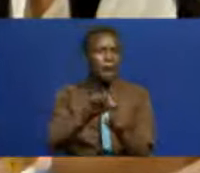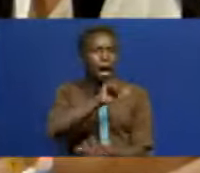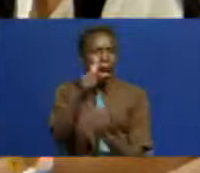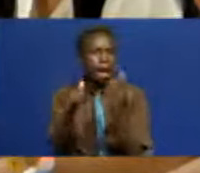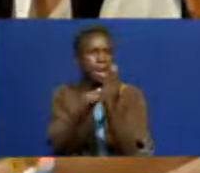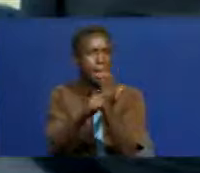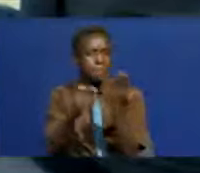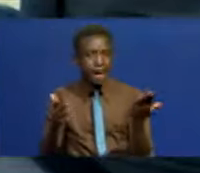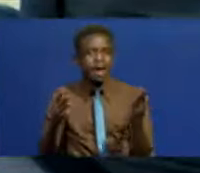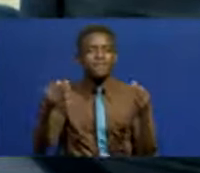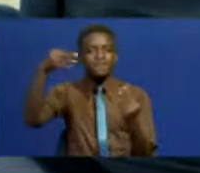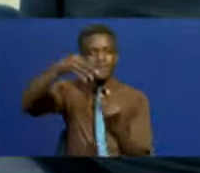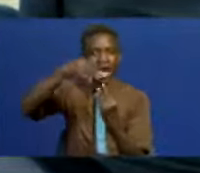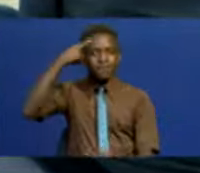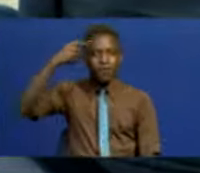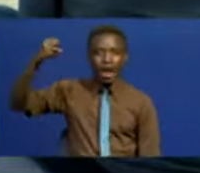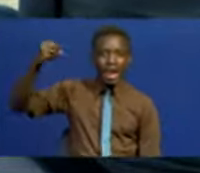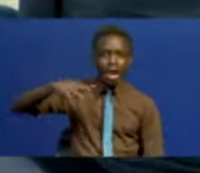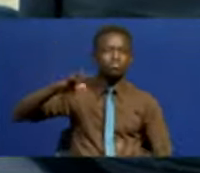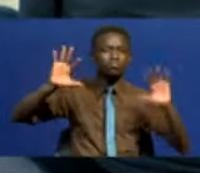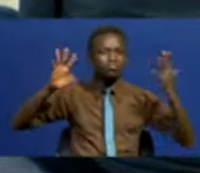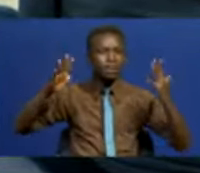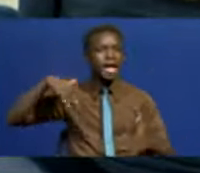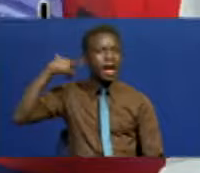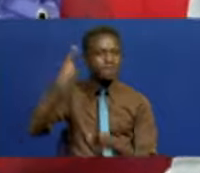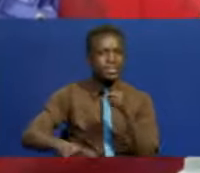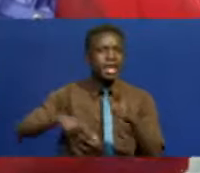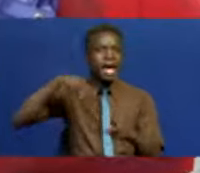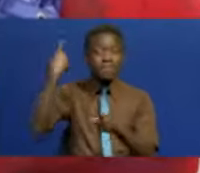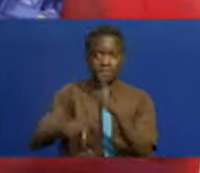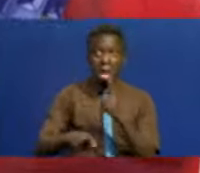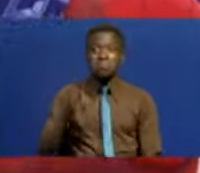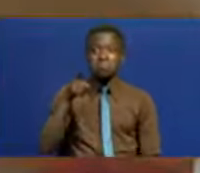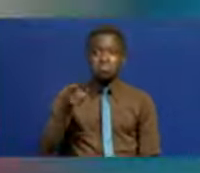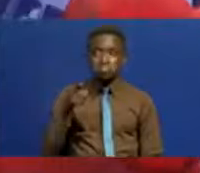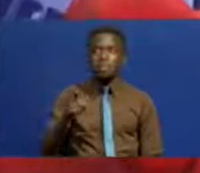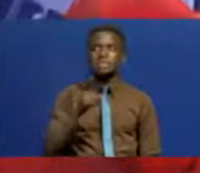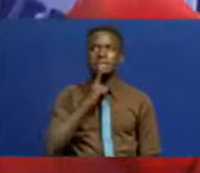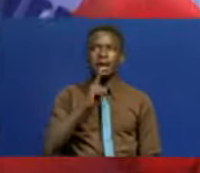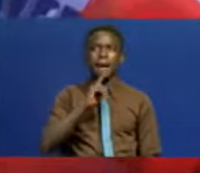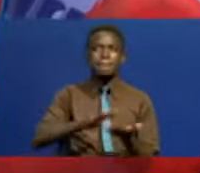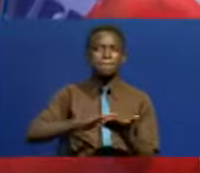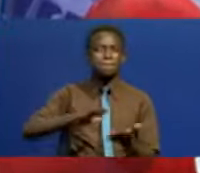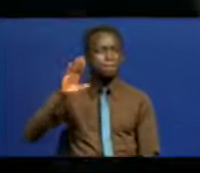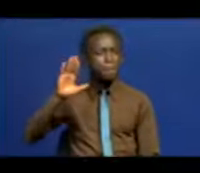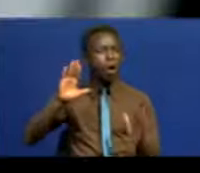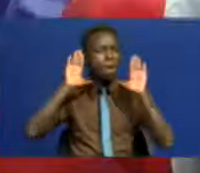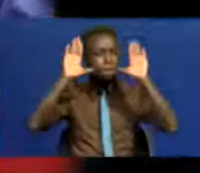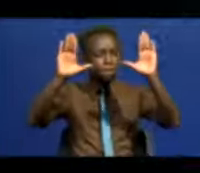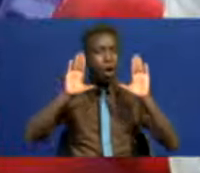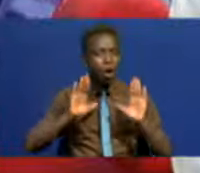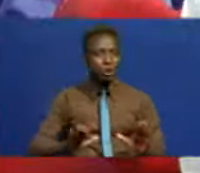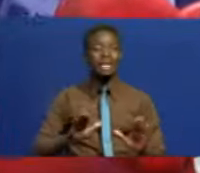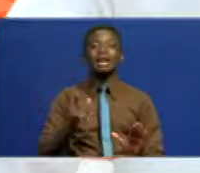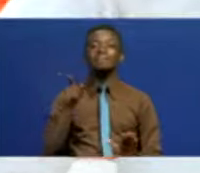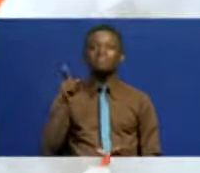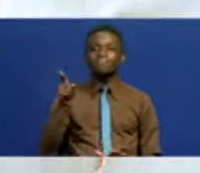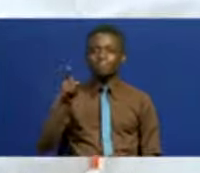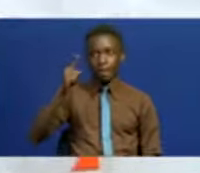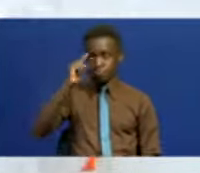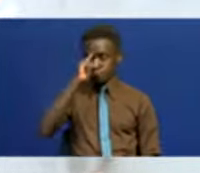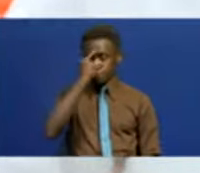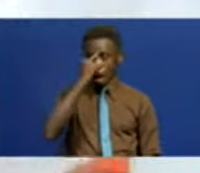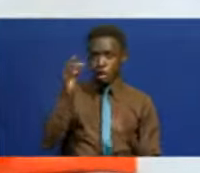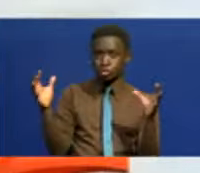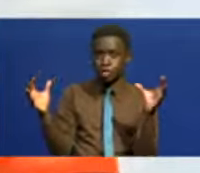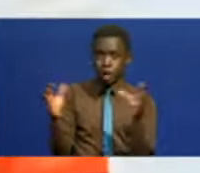Hindu festival celebrated annually and is considered to be the most significant festival in Hinduism, while also being celebrated